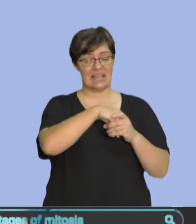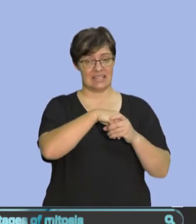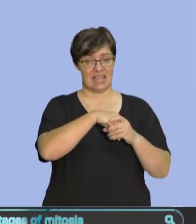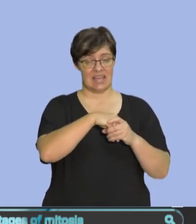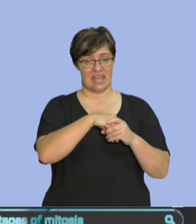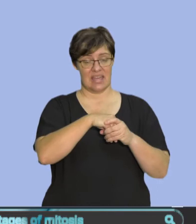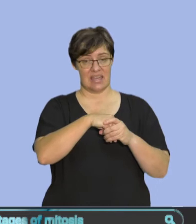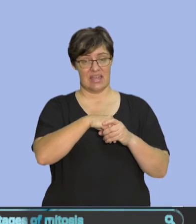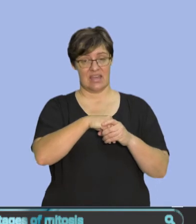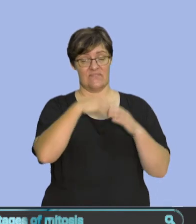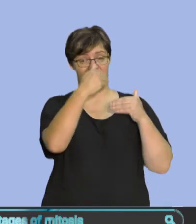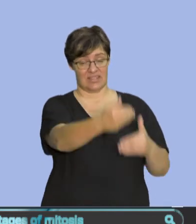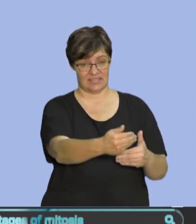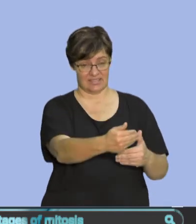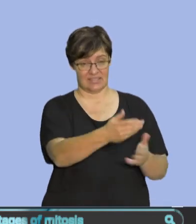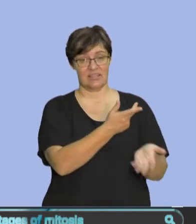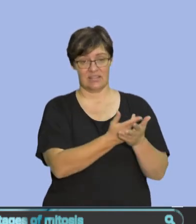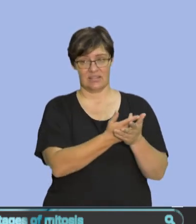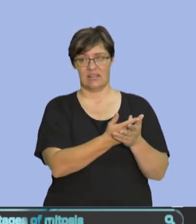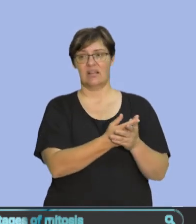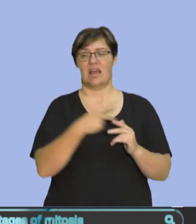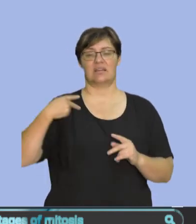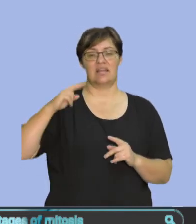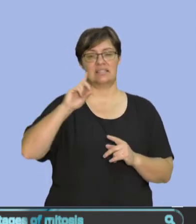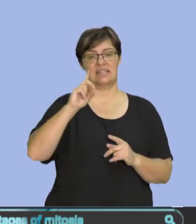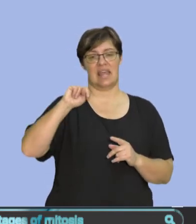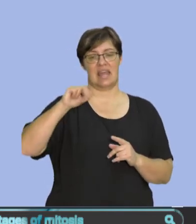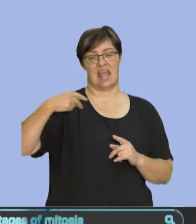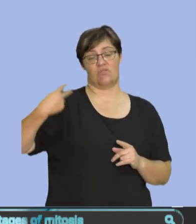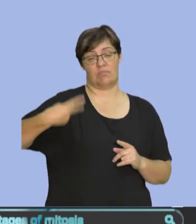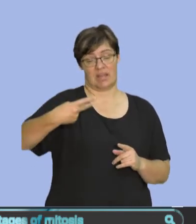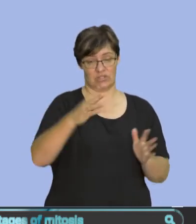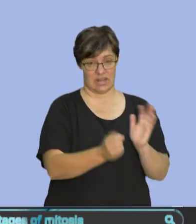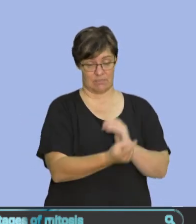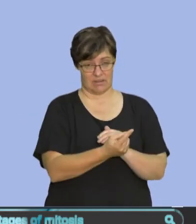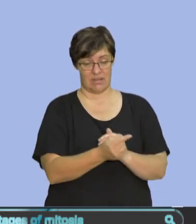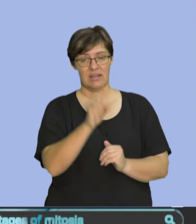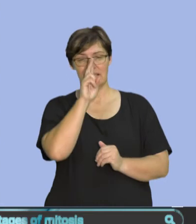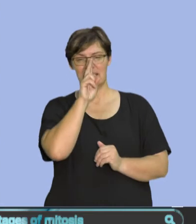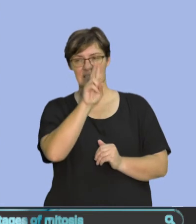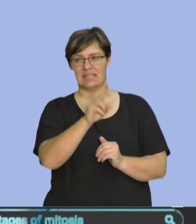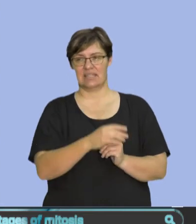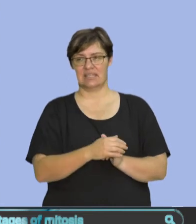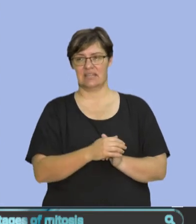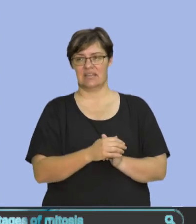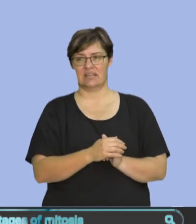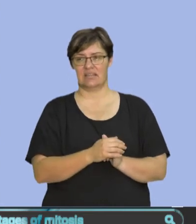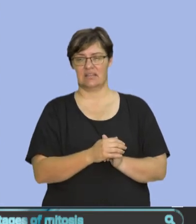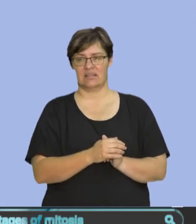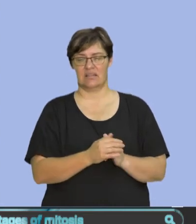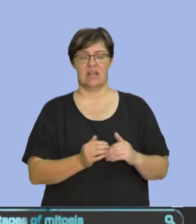cell is actually undergone DNA replication. And I think it's important that you look in the far